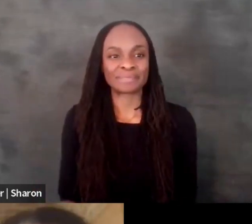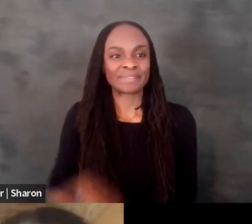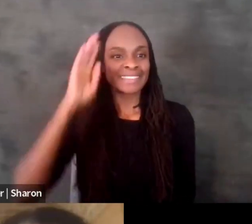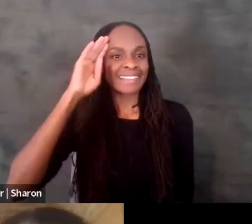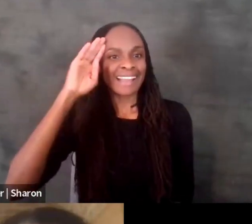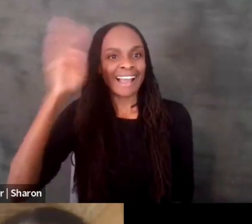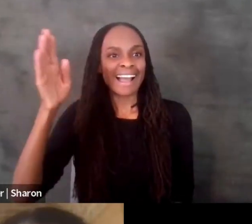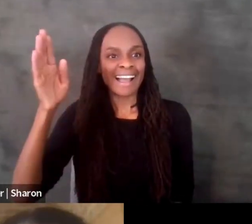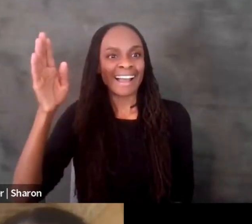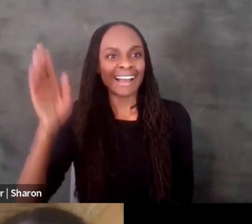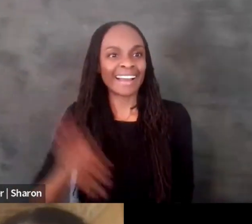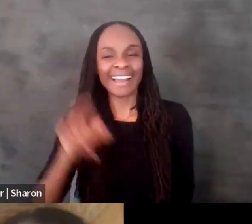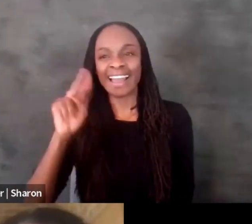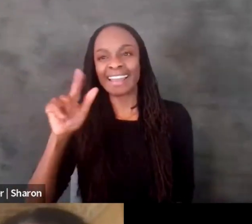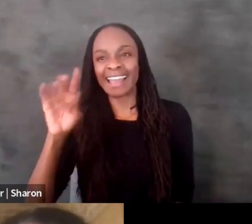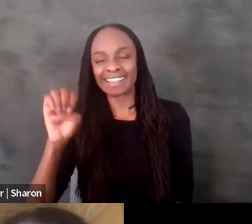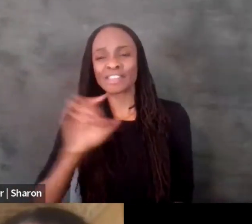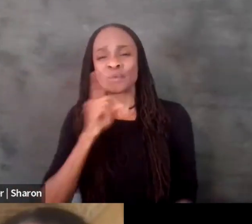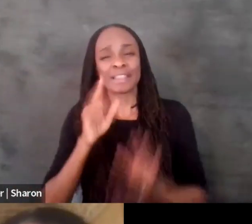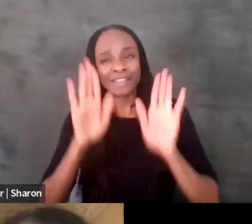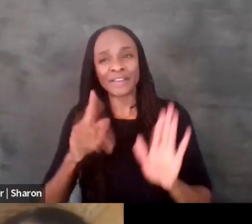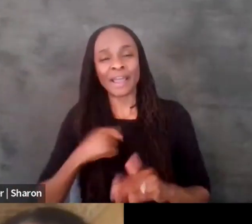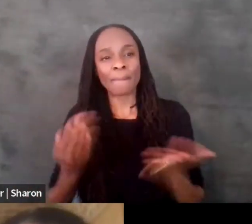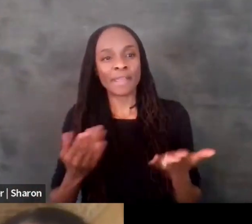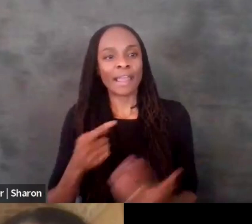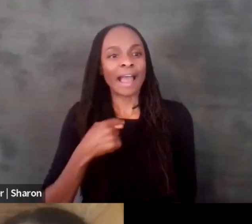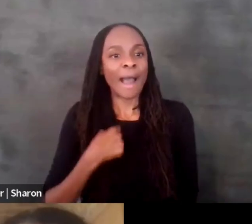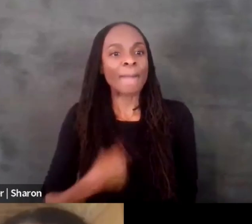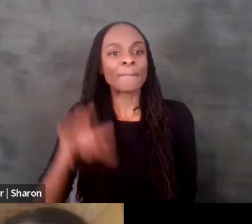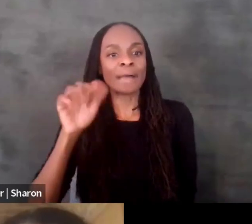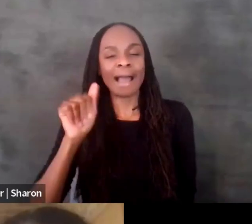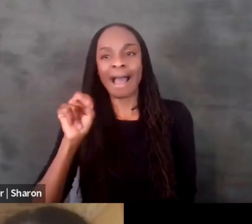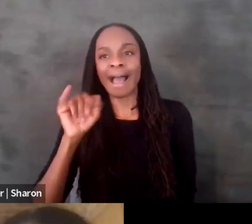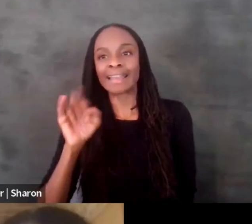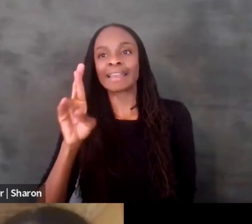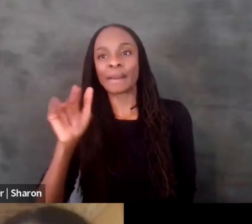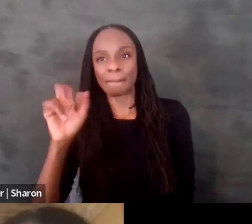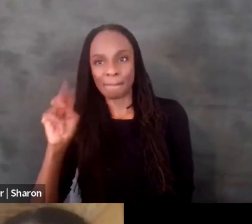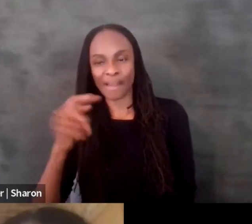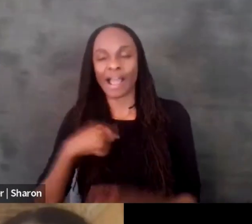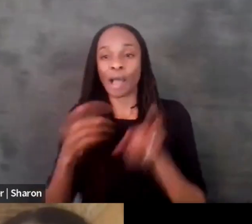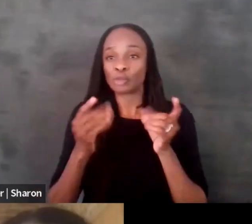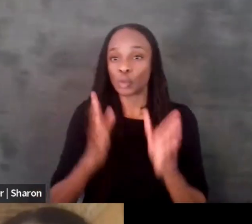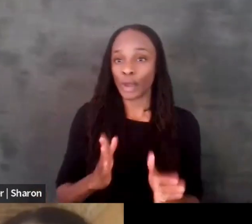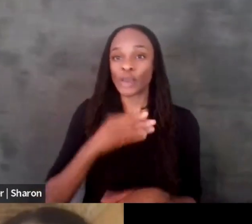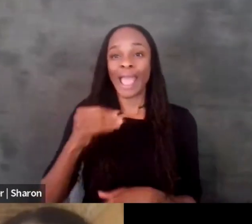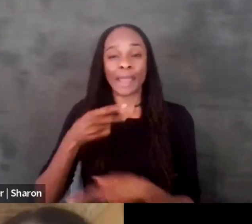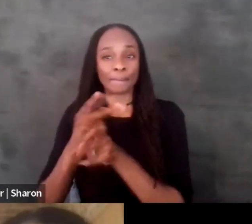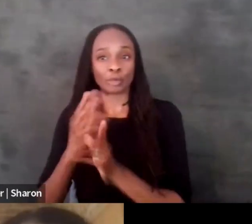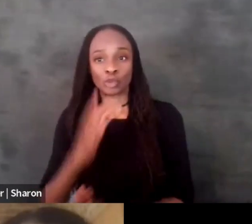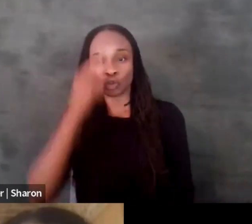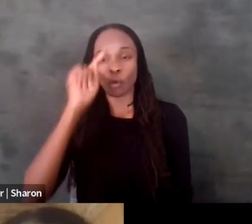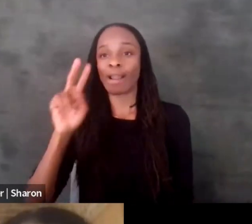Hi, Natalie. So lovely to be here. I am Anirban. I'm the director and producer of Nocturnes.